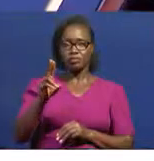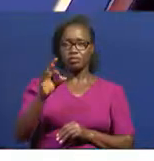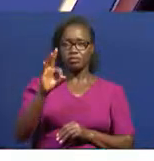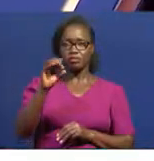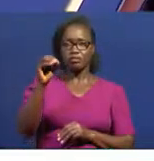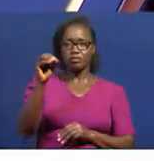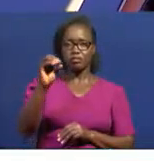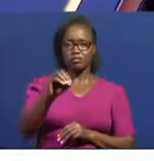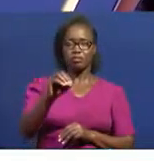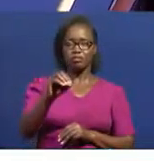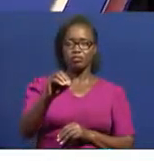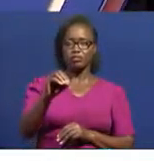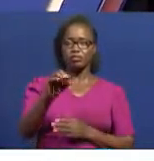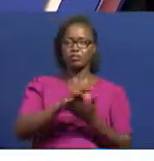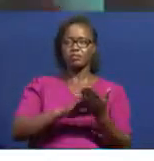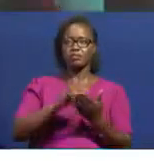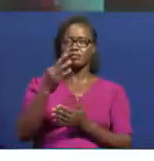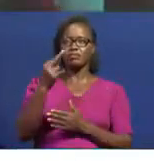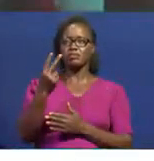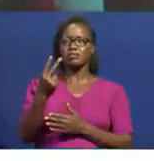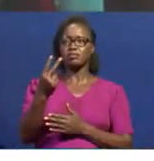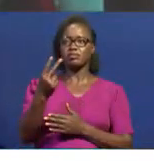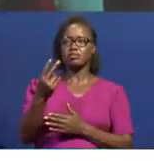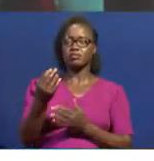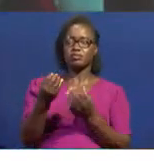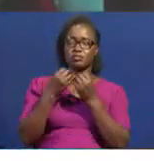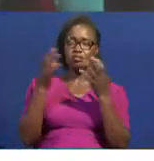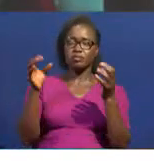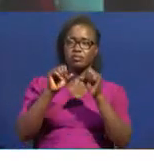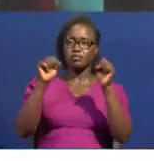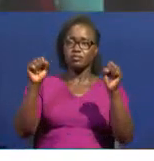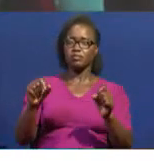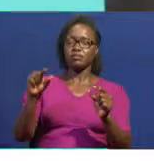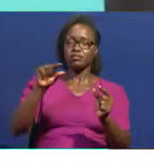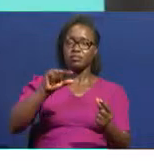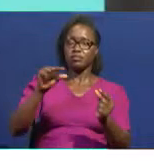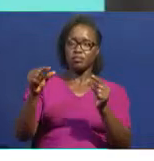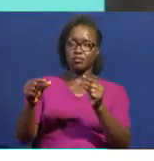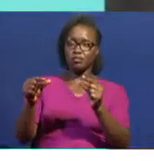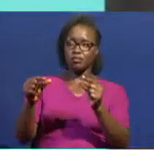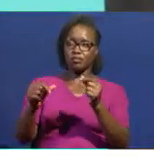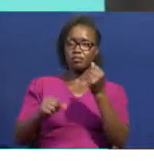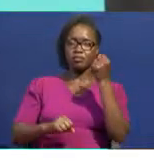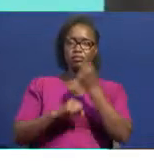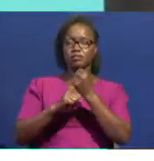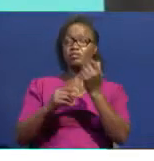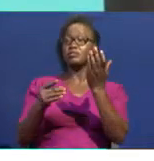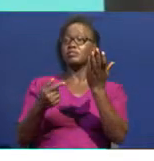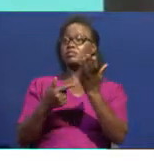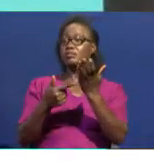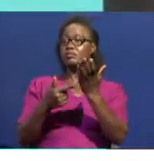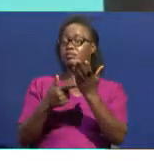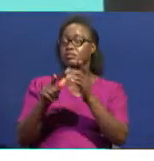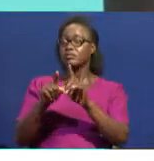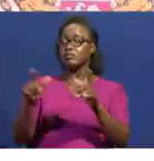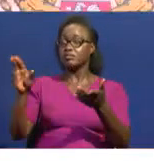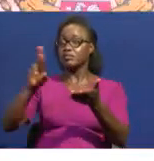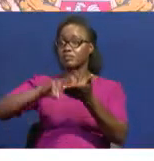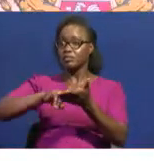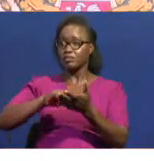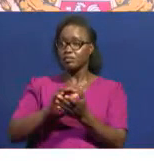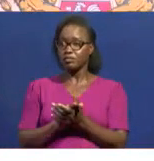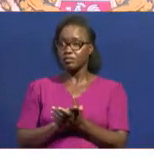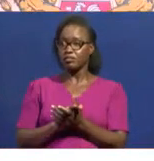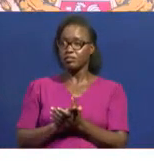Organization have established 32 Geographical Information System laboratories to support digitalization of land records.